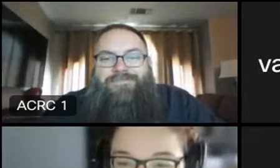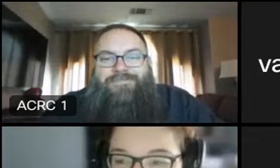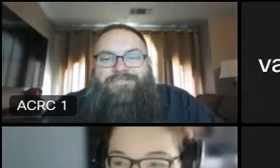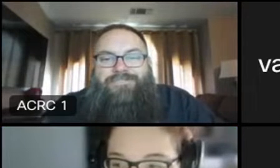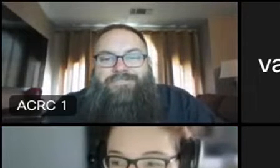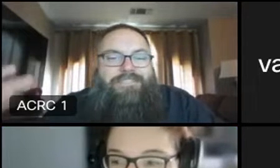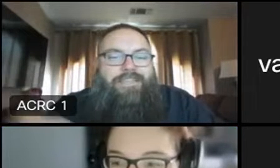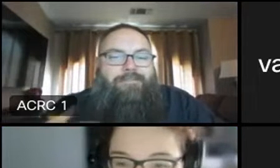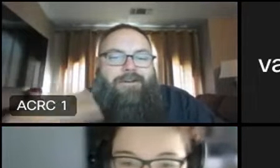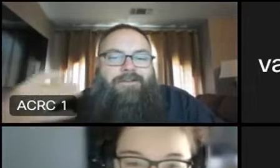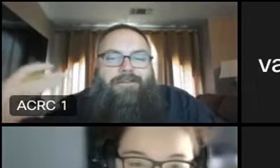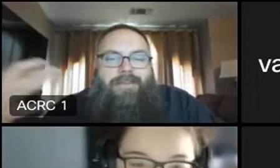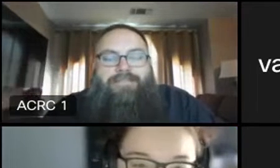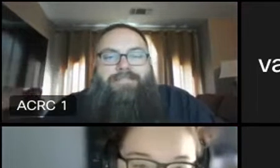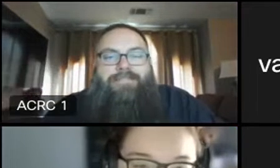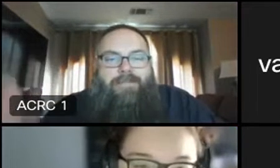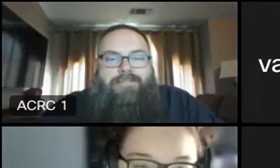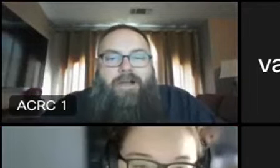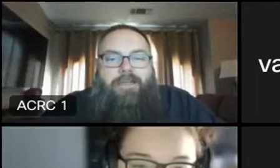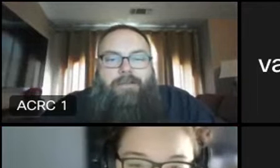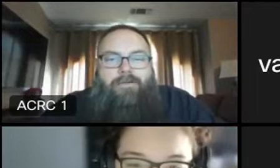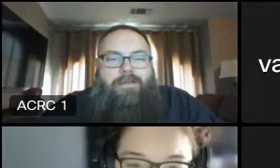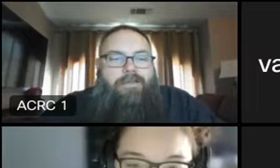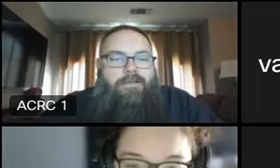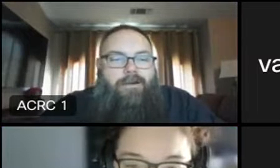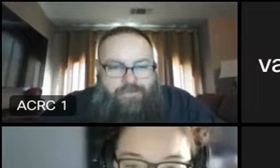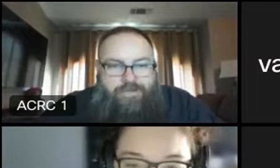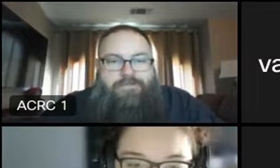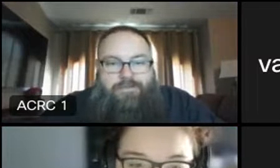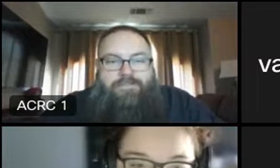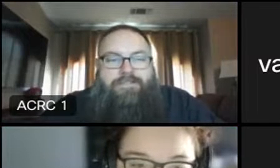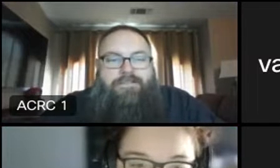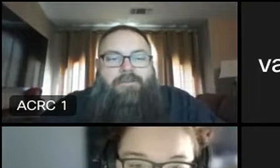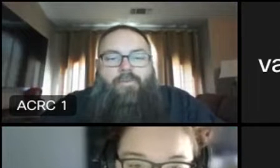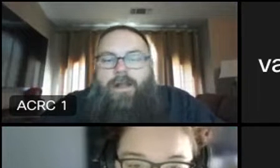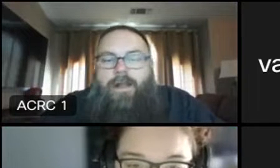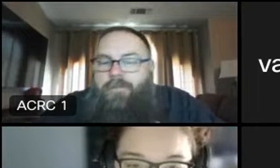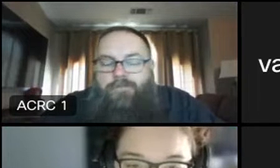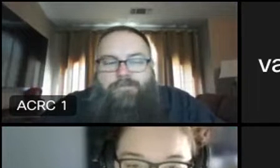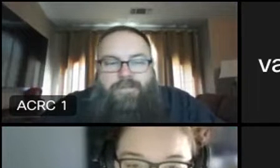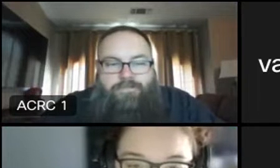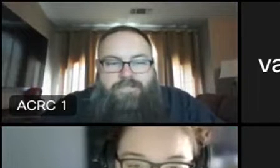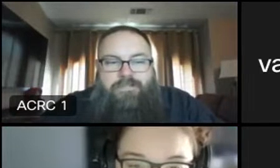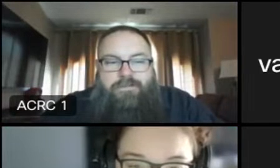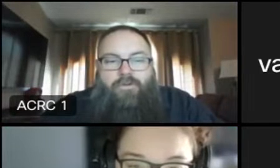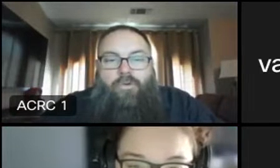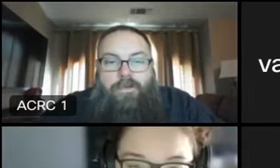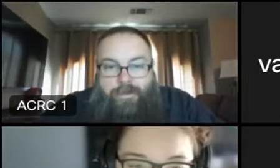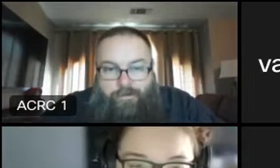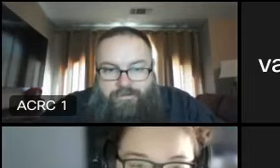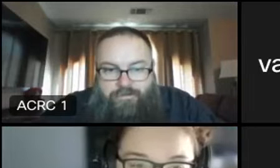So just thinking about next steps, right? Talking about alternative services. What I'm hearing from